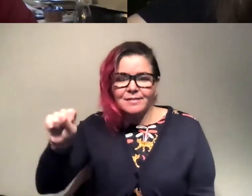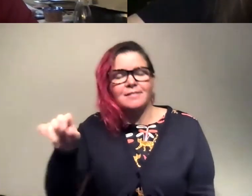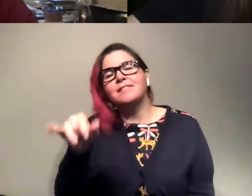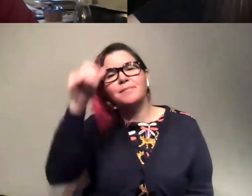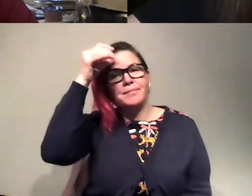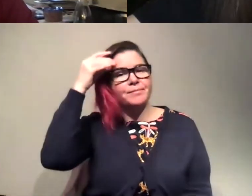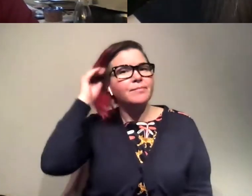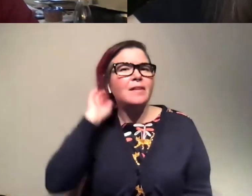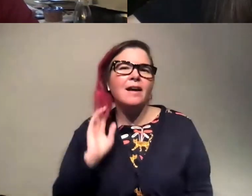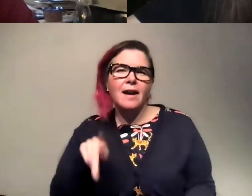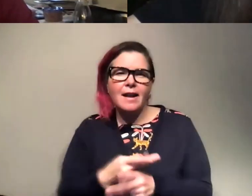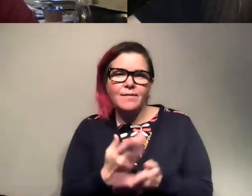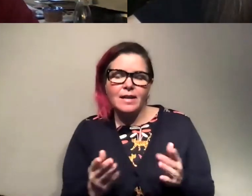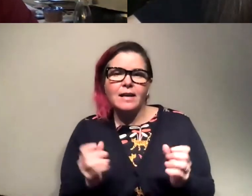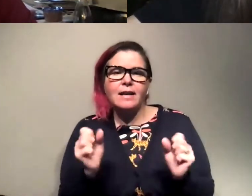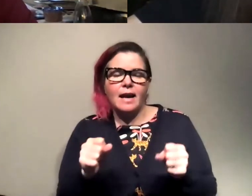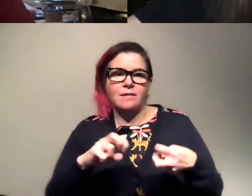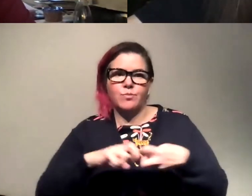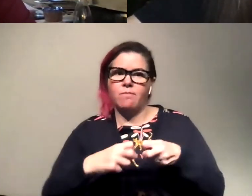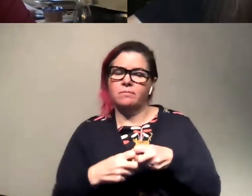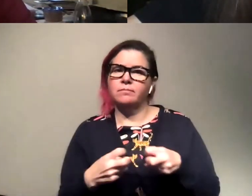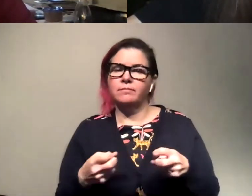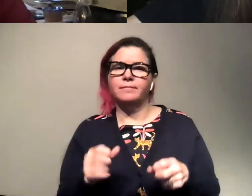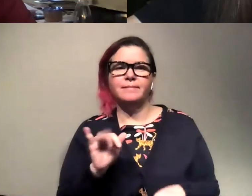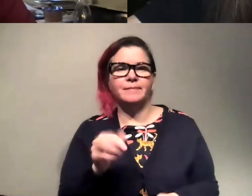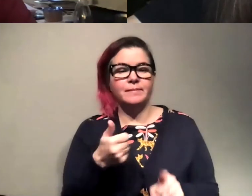Things like that can be really problematic. If you have